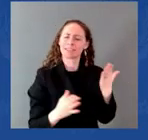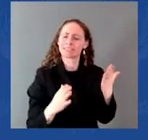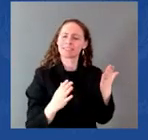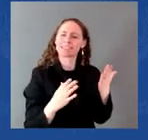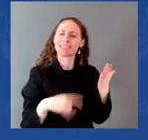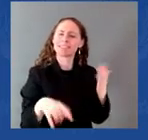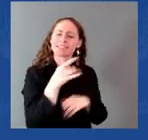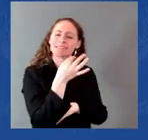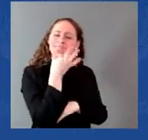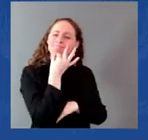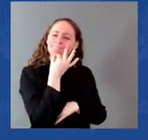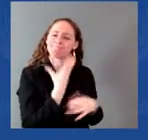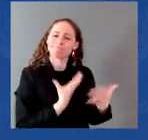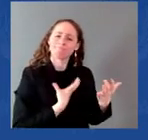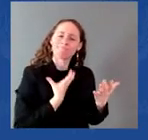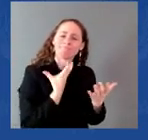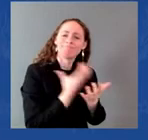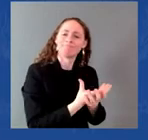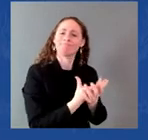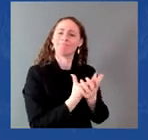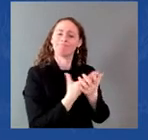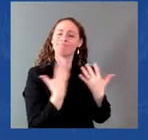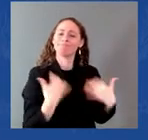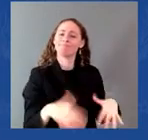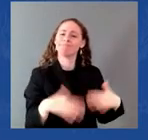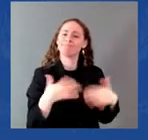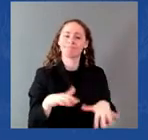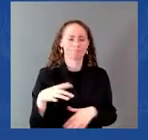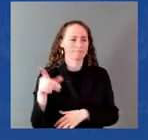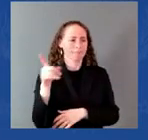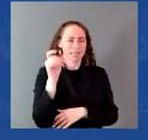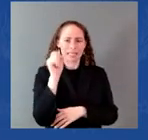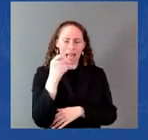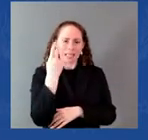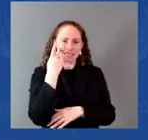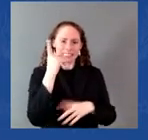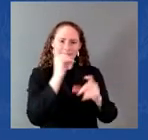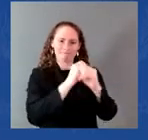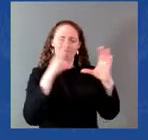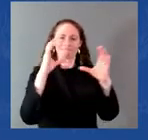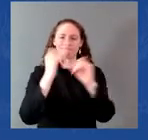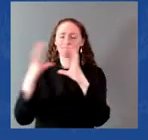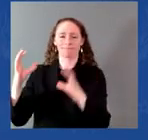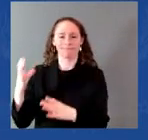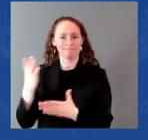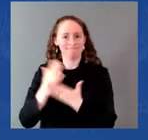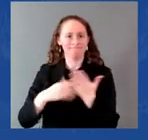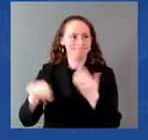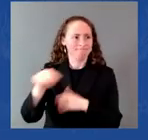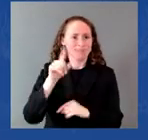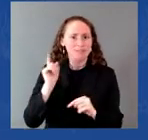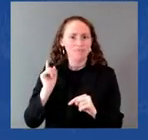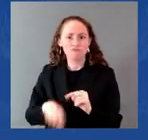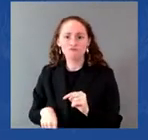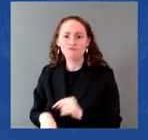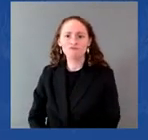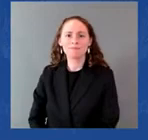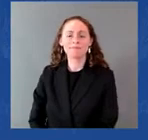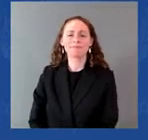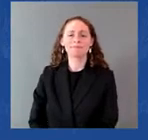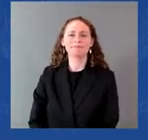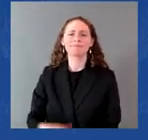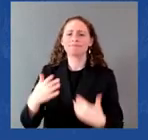to sing, to dream, until you set the vision free. That's what you do. I don't even think you